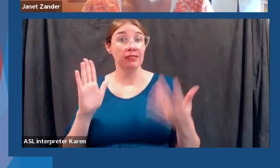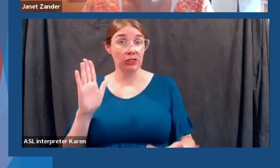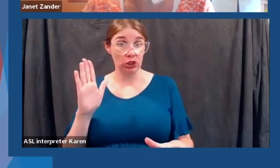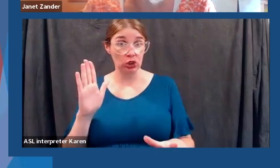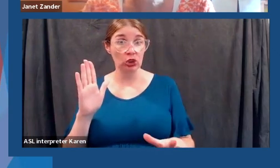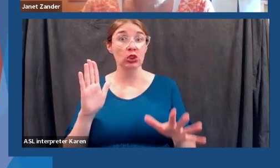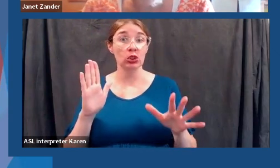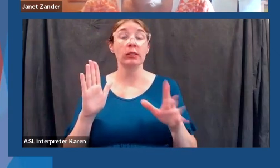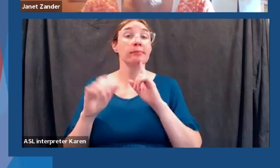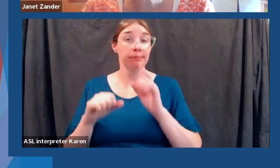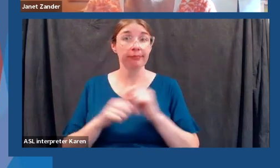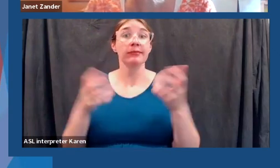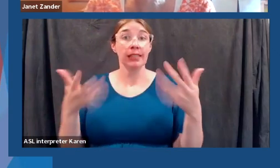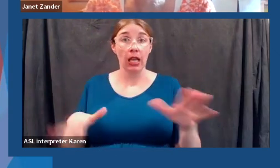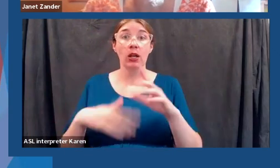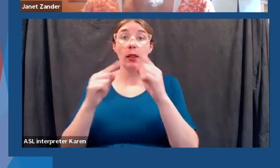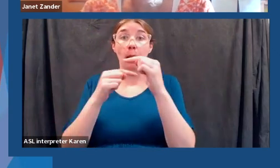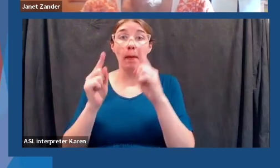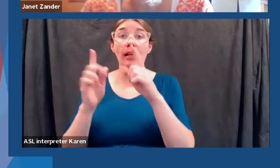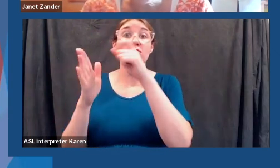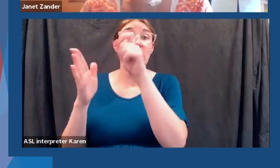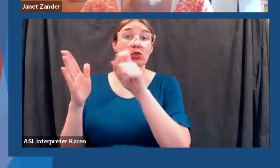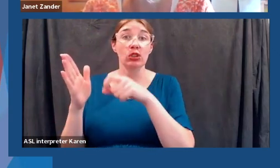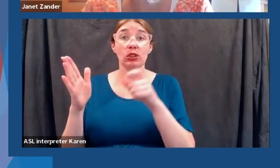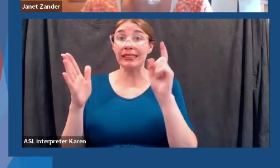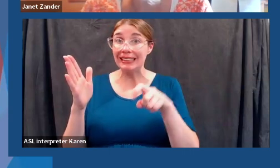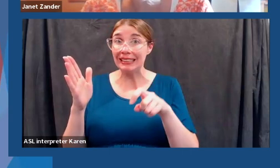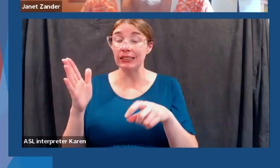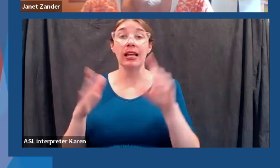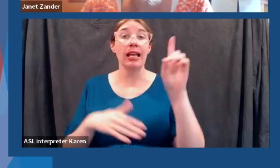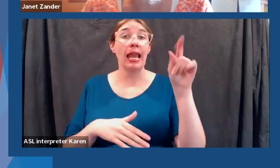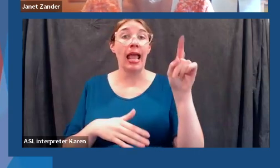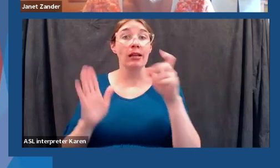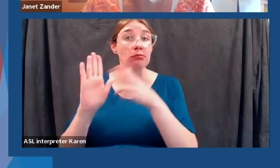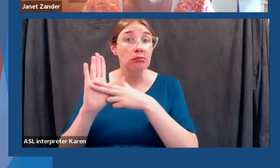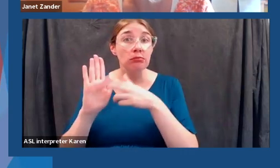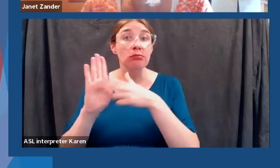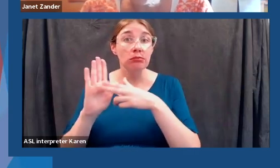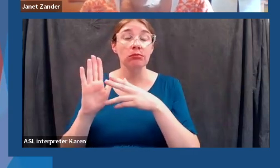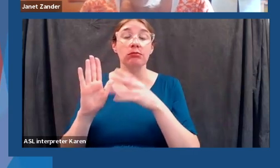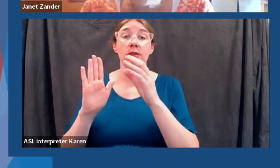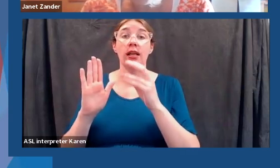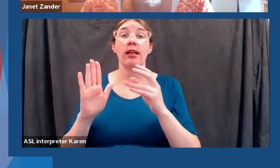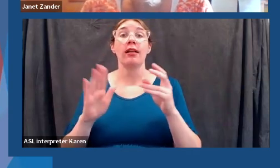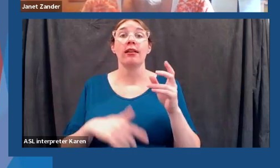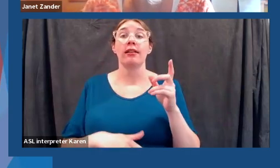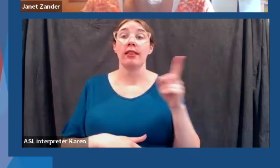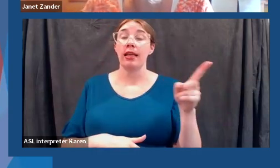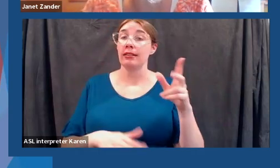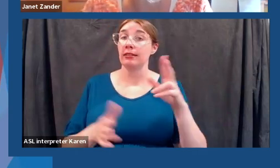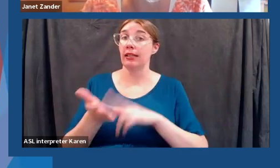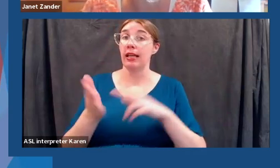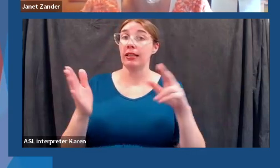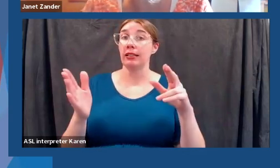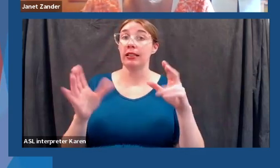is done, that all the boxes are checked, the dates are in, everything is in. They need to sign the certificate envelope